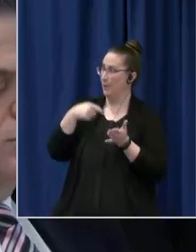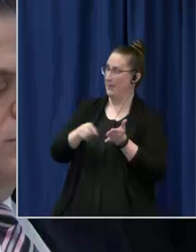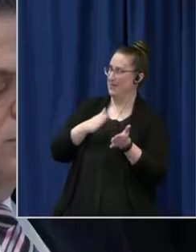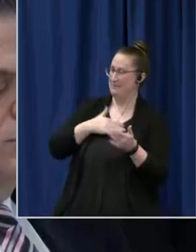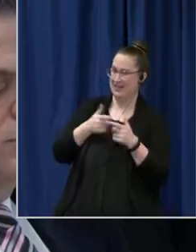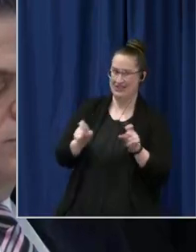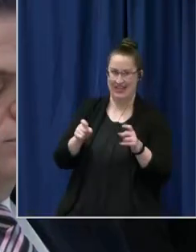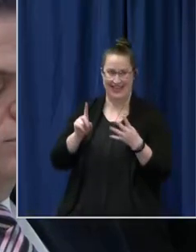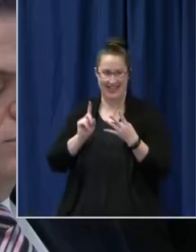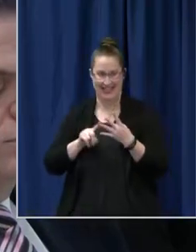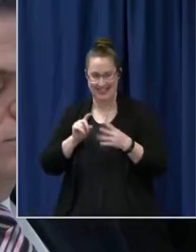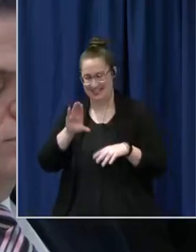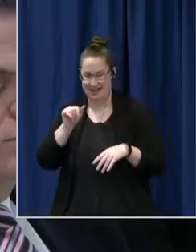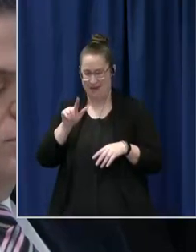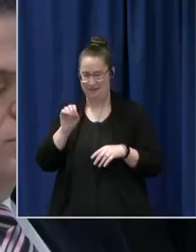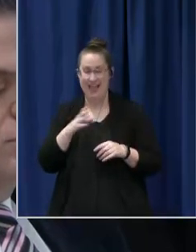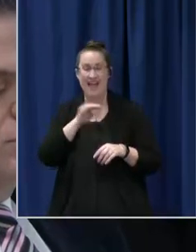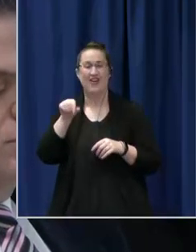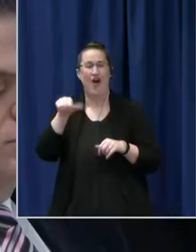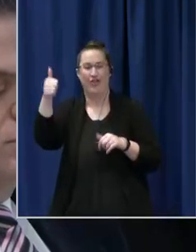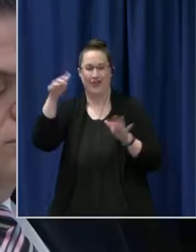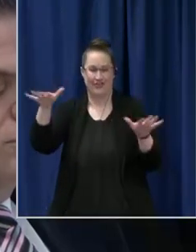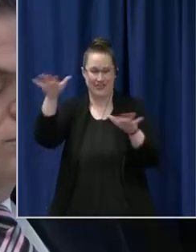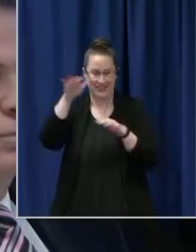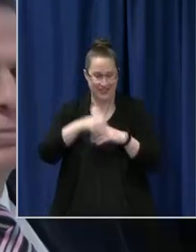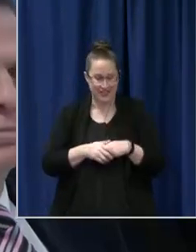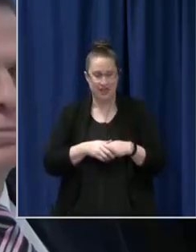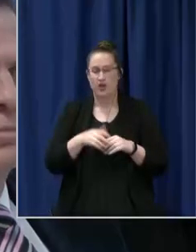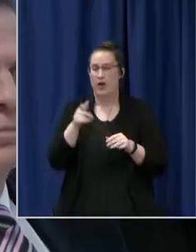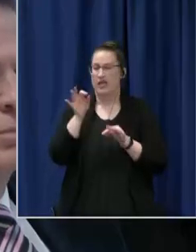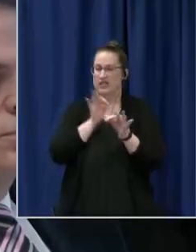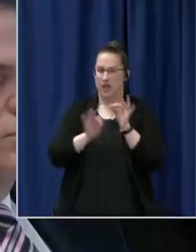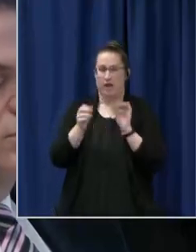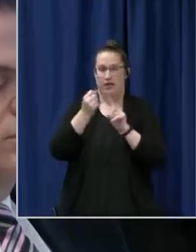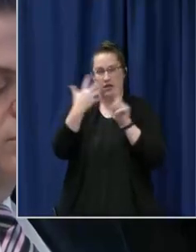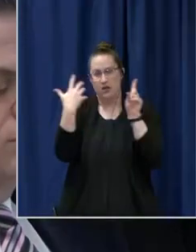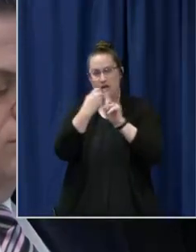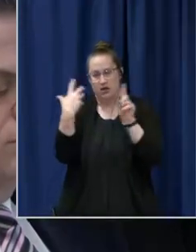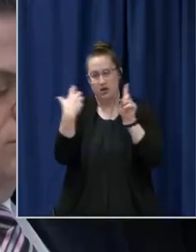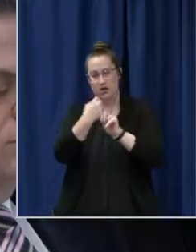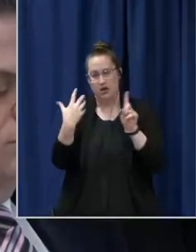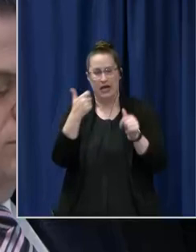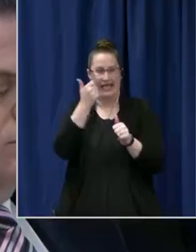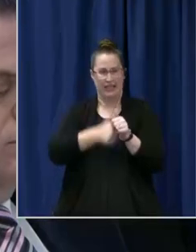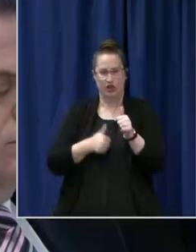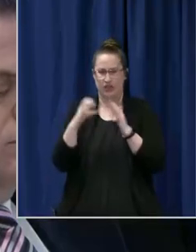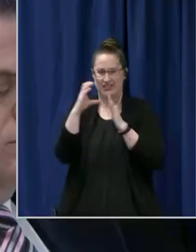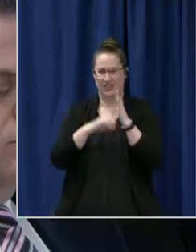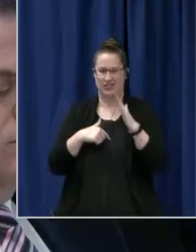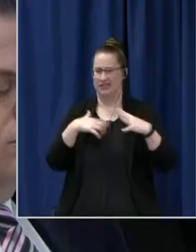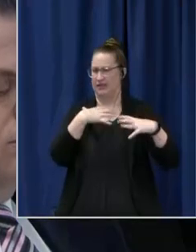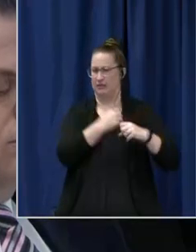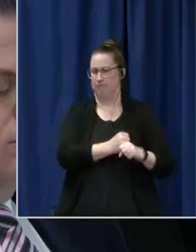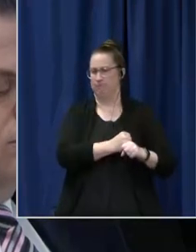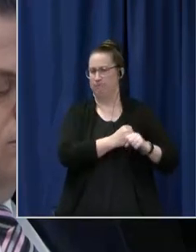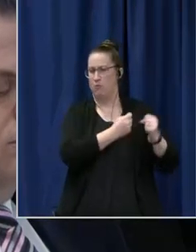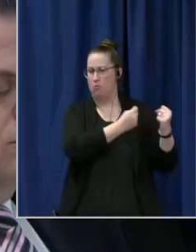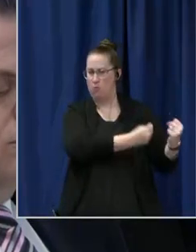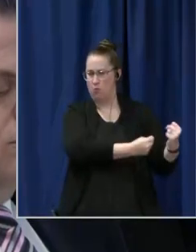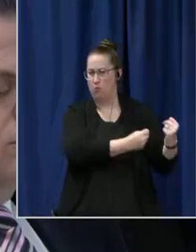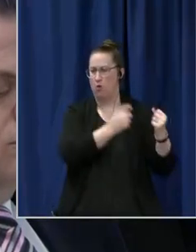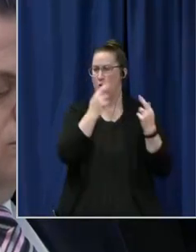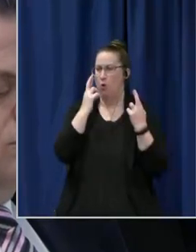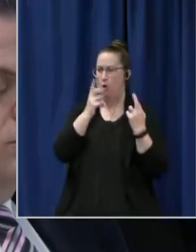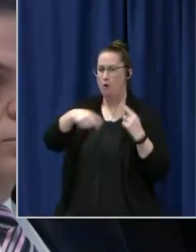and others. So rather than get into each one of those sections, we'll hope that the DAC members